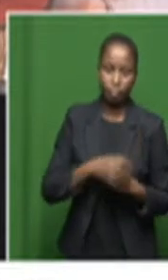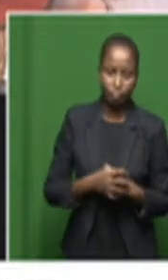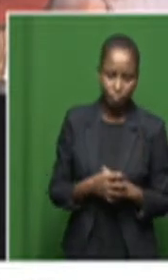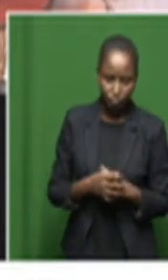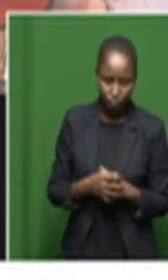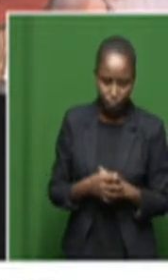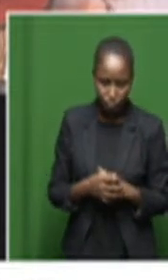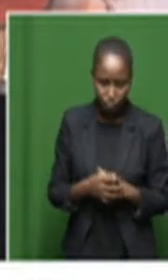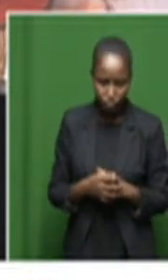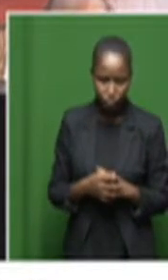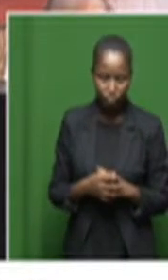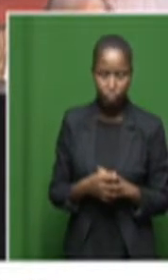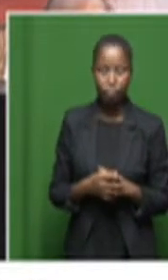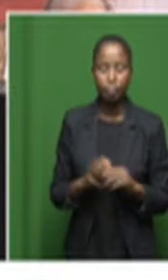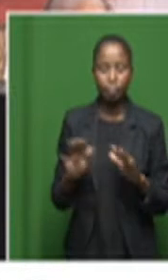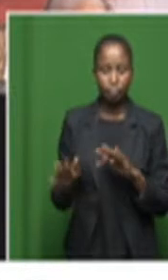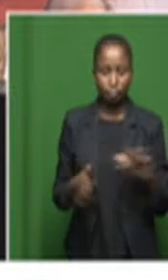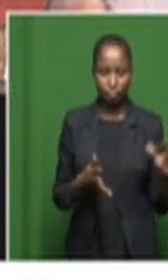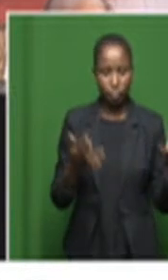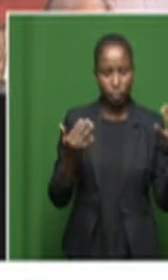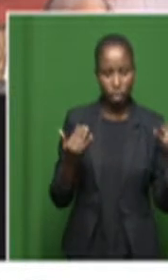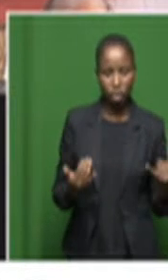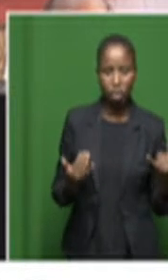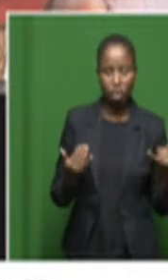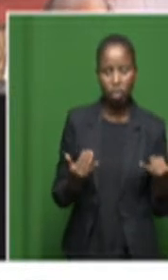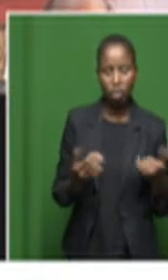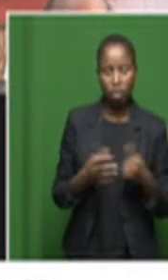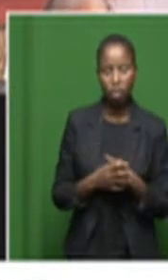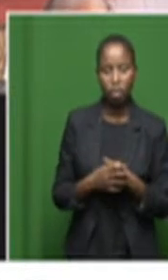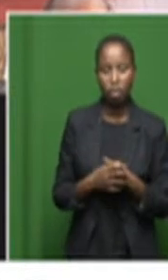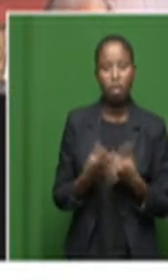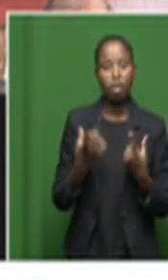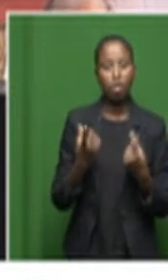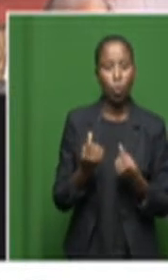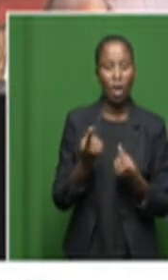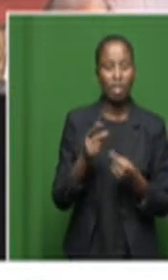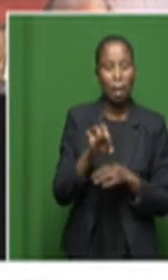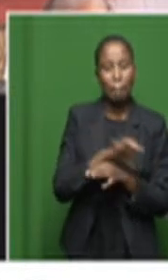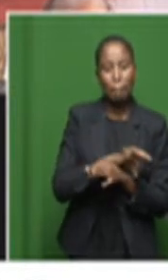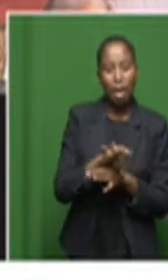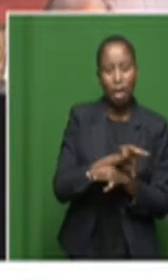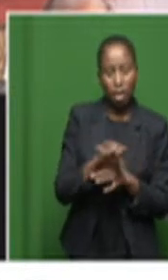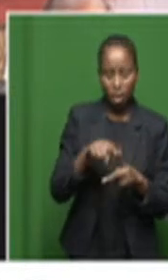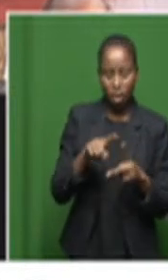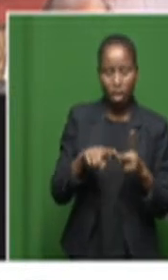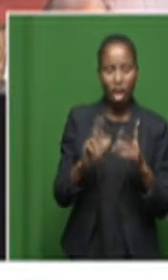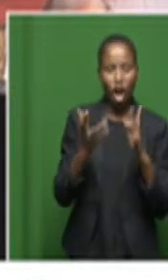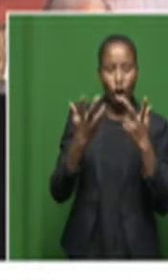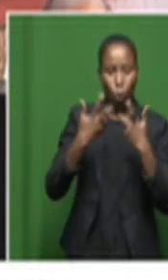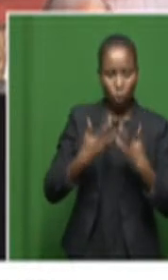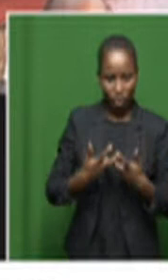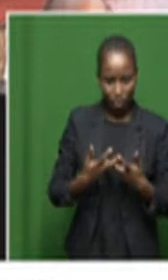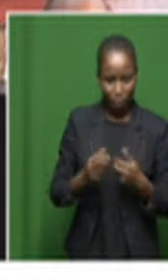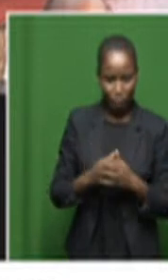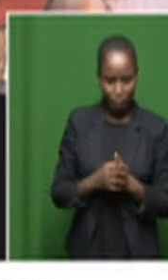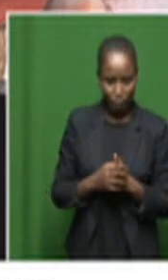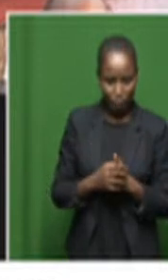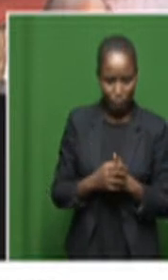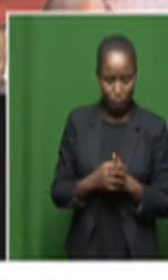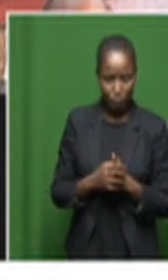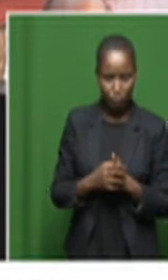I will be going through the planning and coordination as